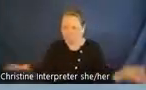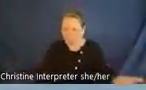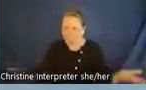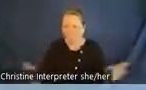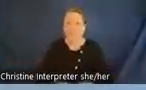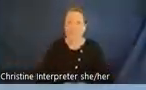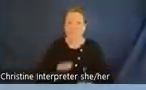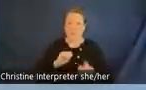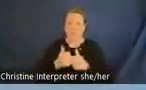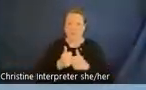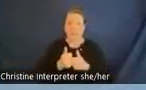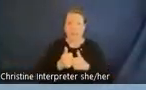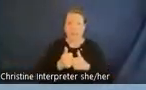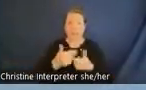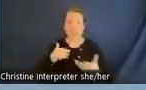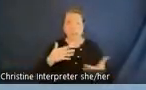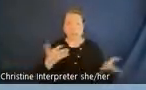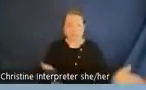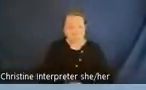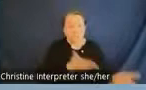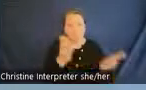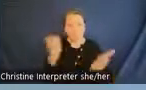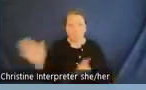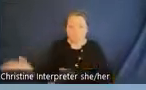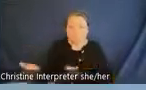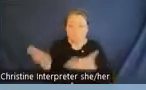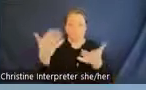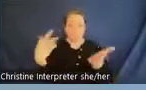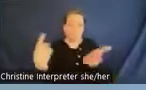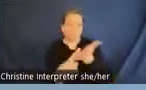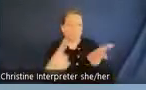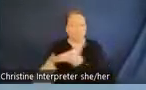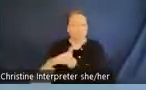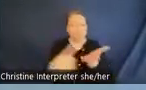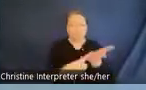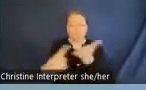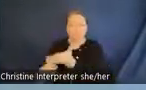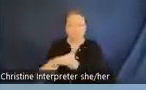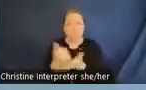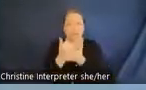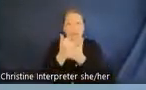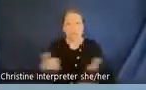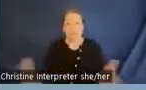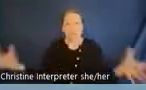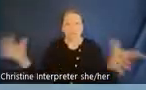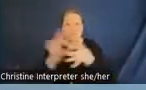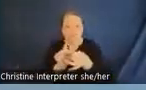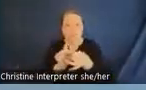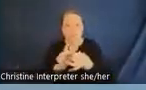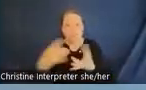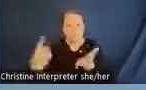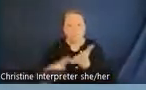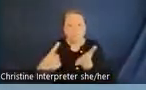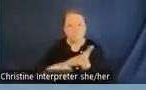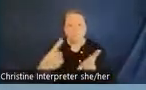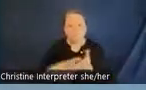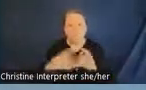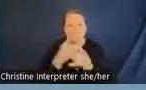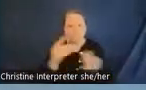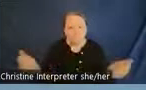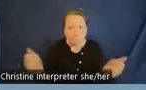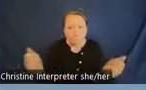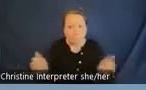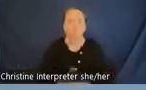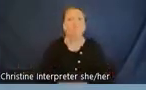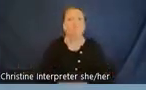bring everyone's voice to the table, that chasm can close a bit. And so a big part of